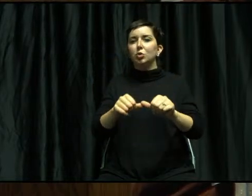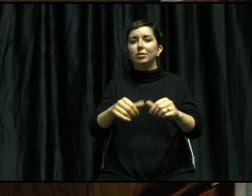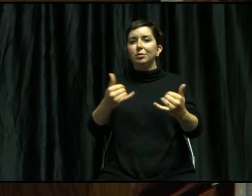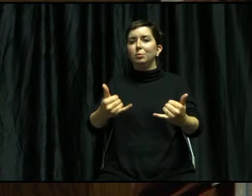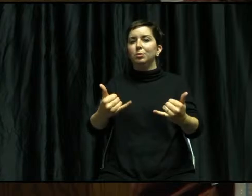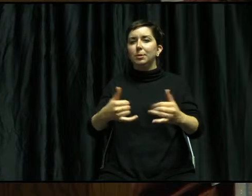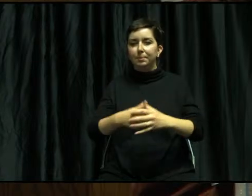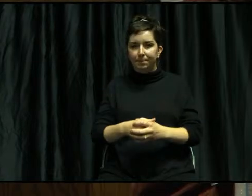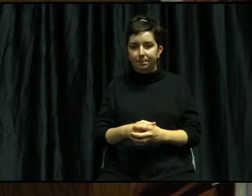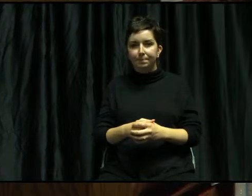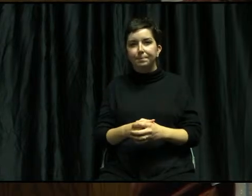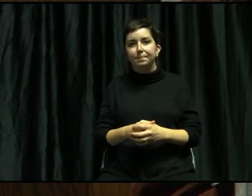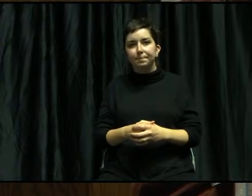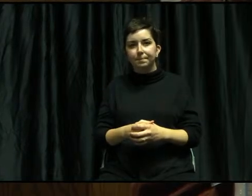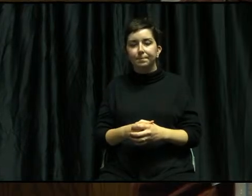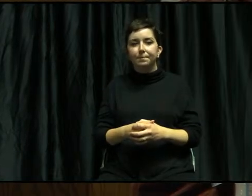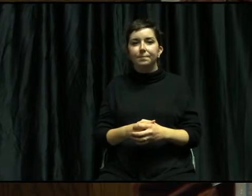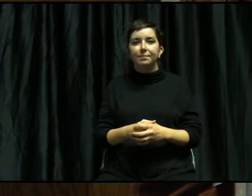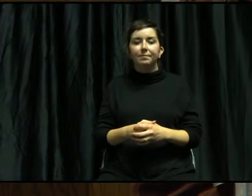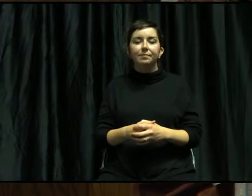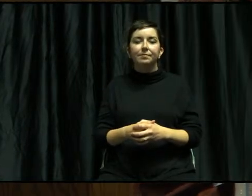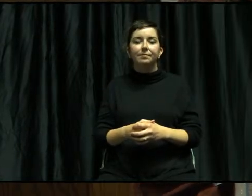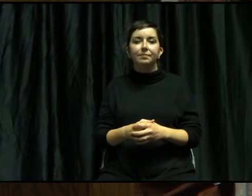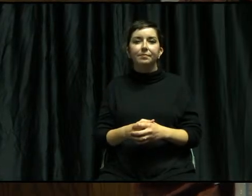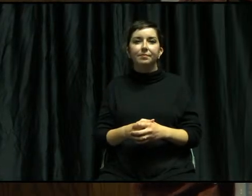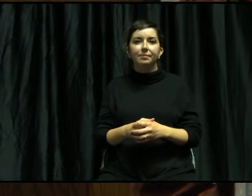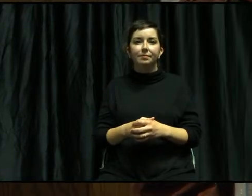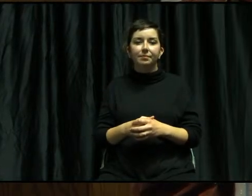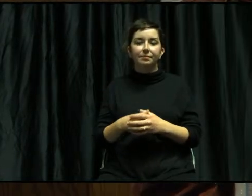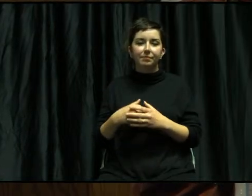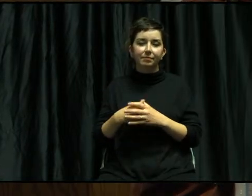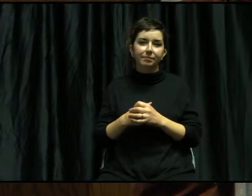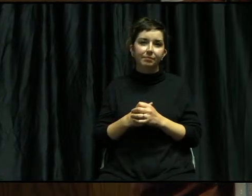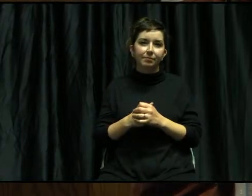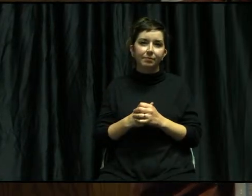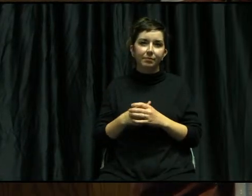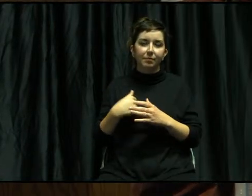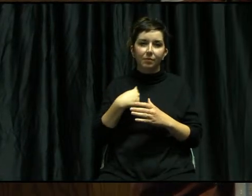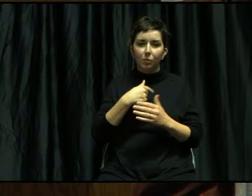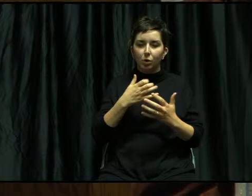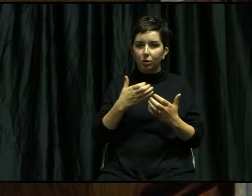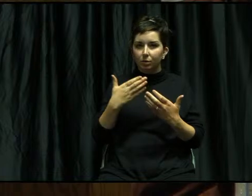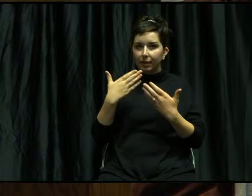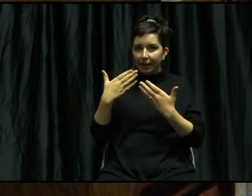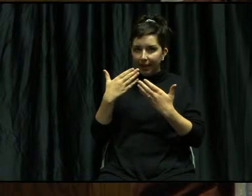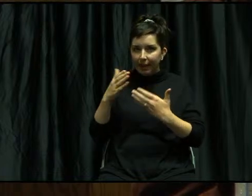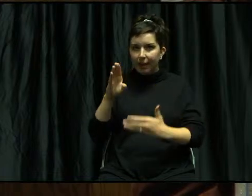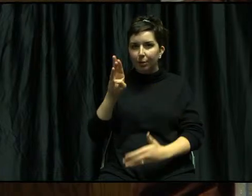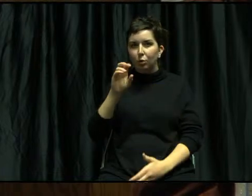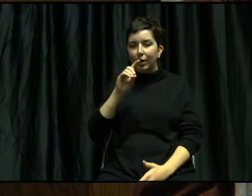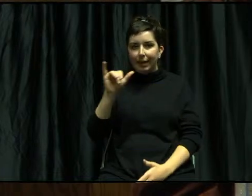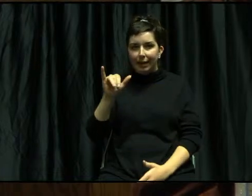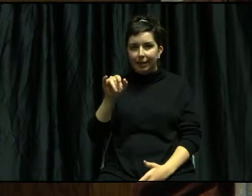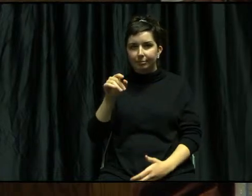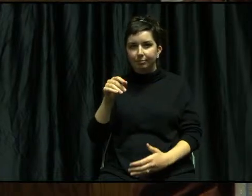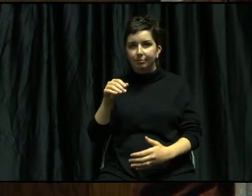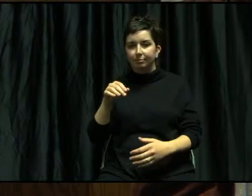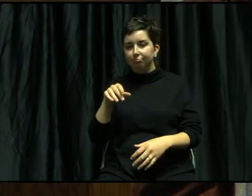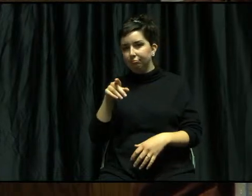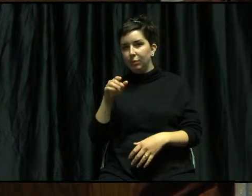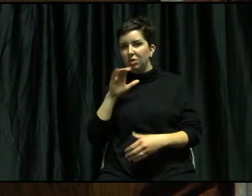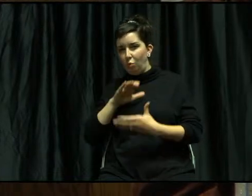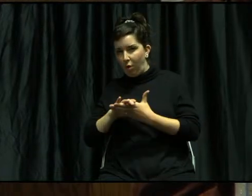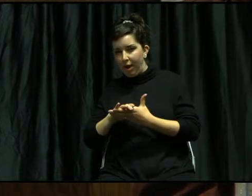day. We sincerely thank Mitzi Brady for carrying on her husband's legacy